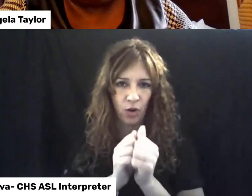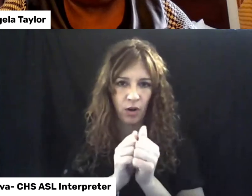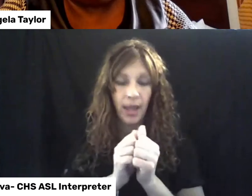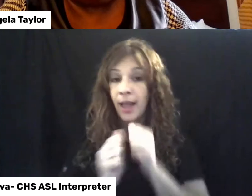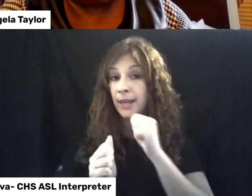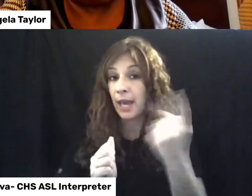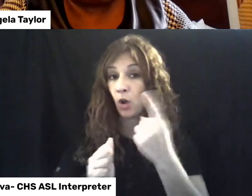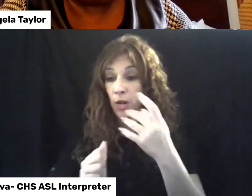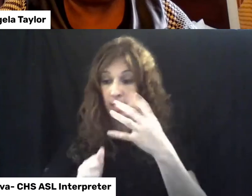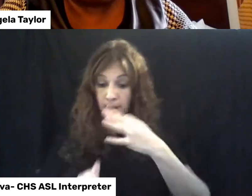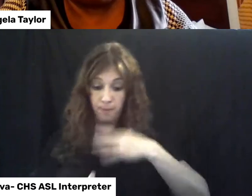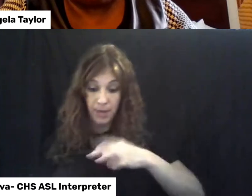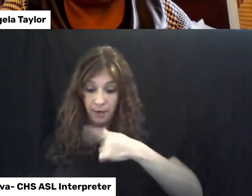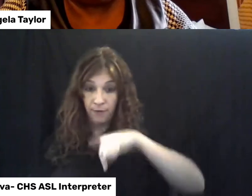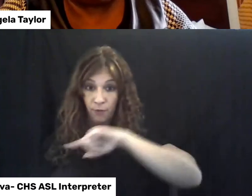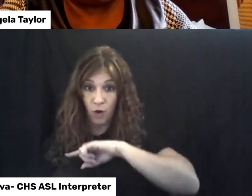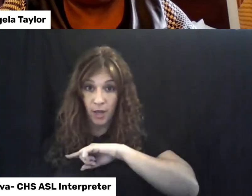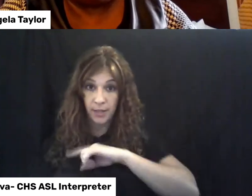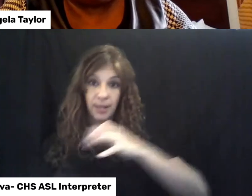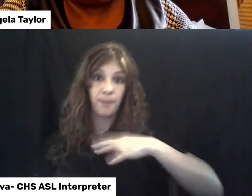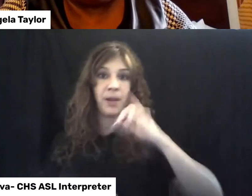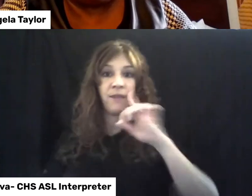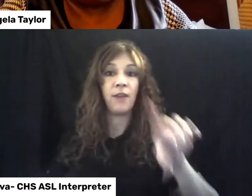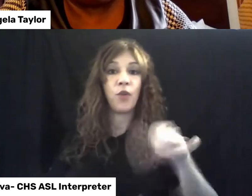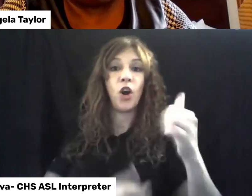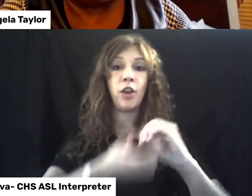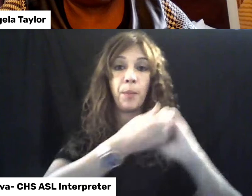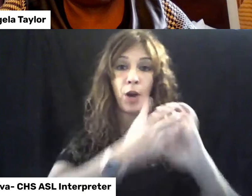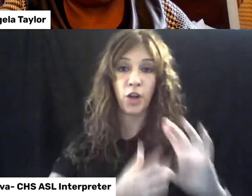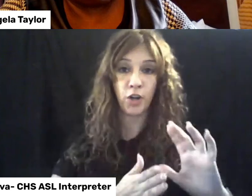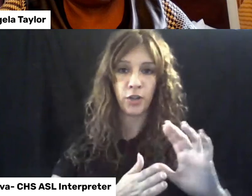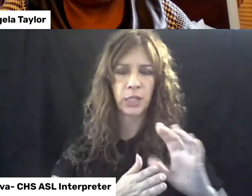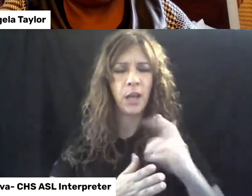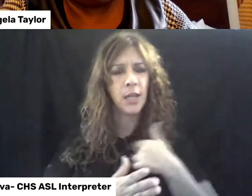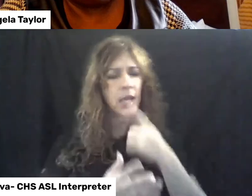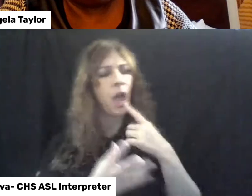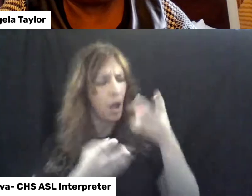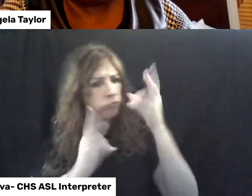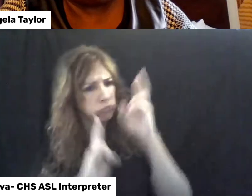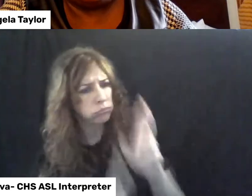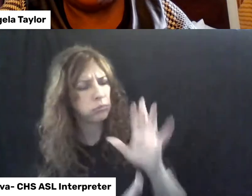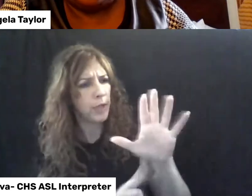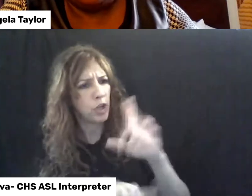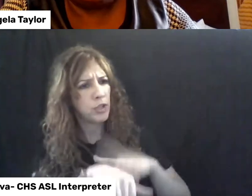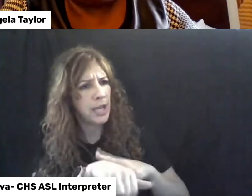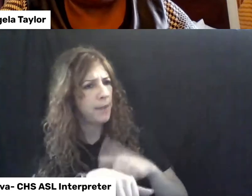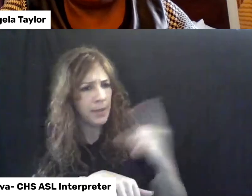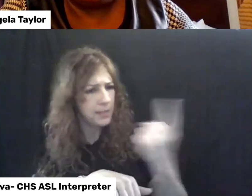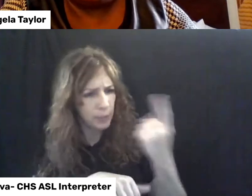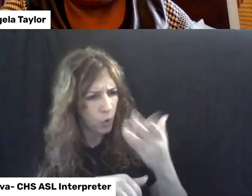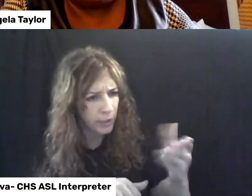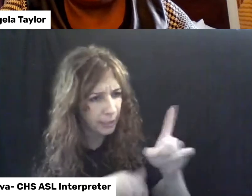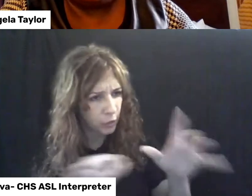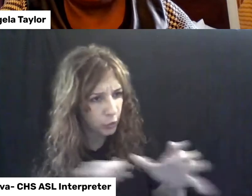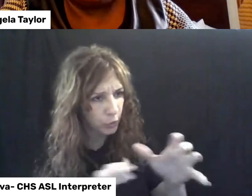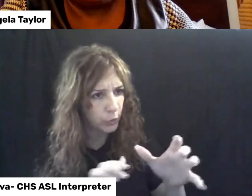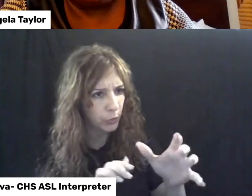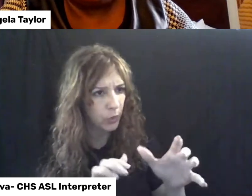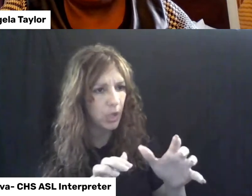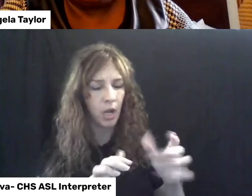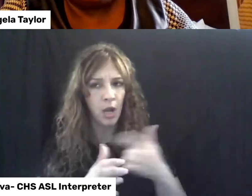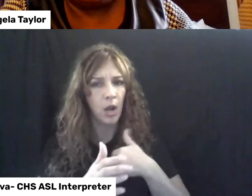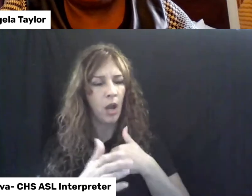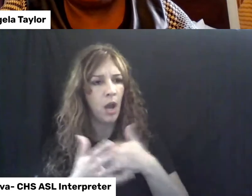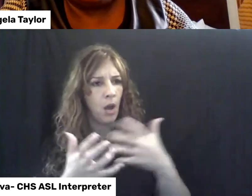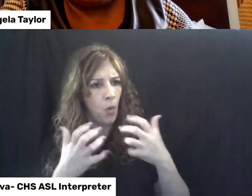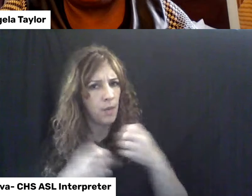the benefit of those partners as well, to say, hey, we respect your time. We know this isn't the only thing you do. And so we want to make